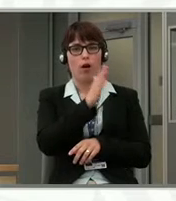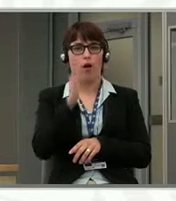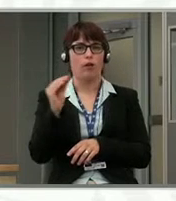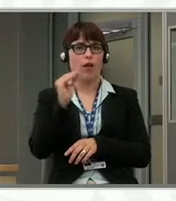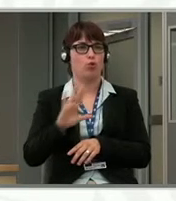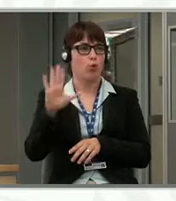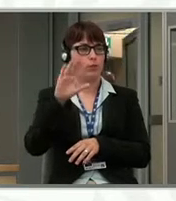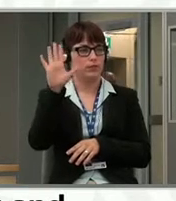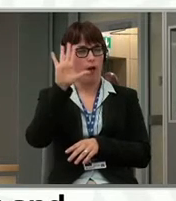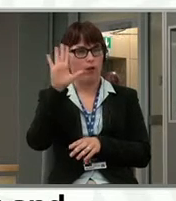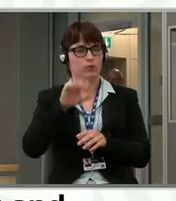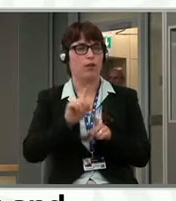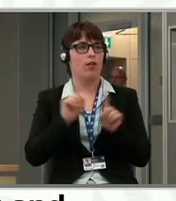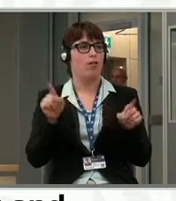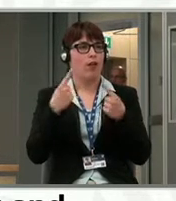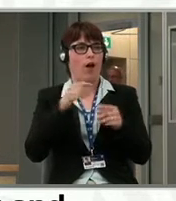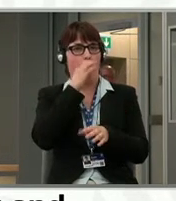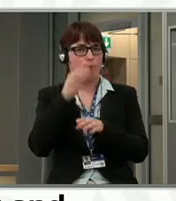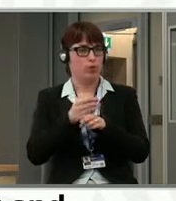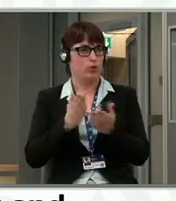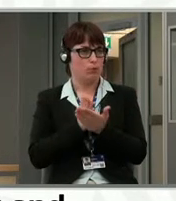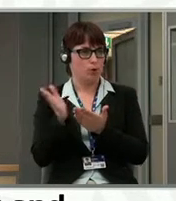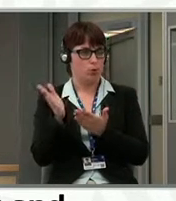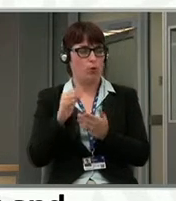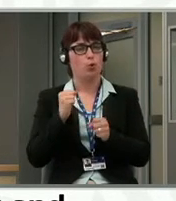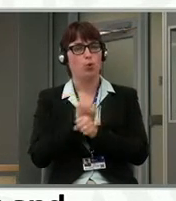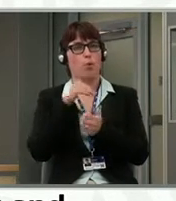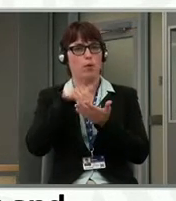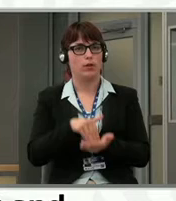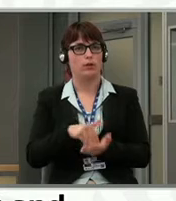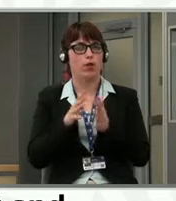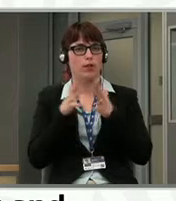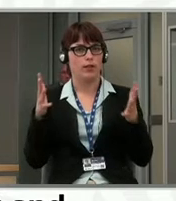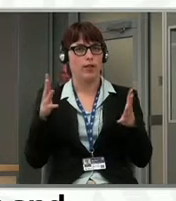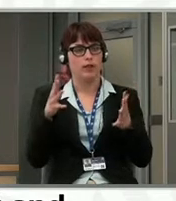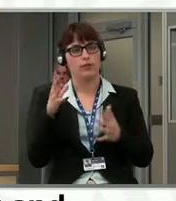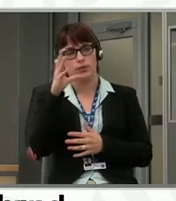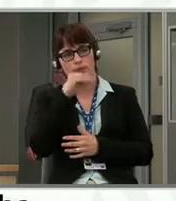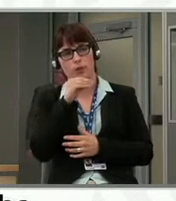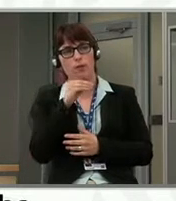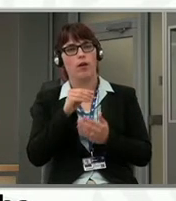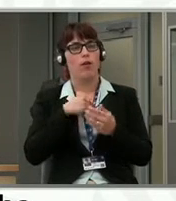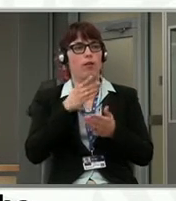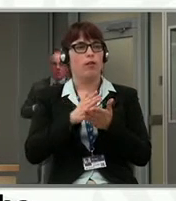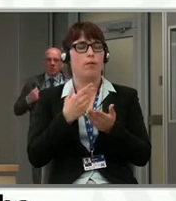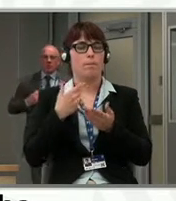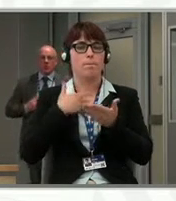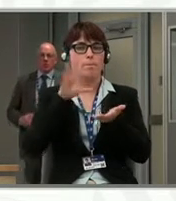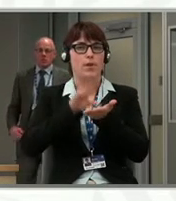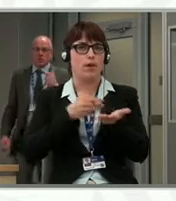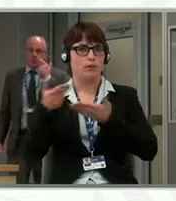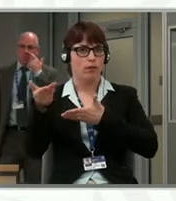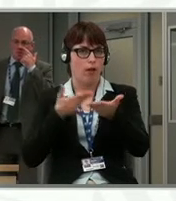policies mostly fall within the remit of the national policies. There is huge potential